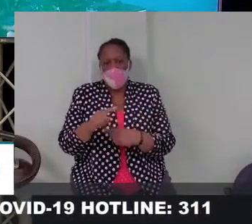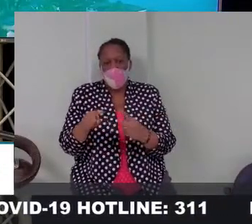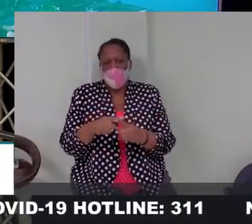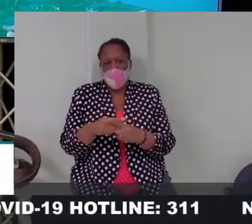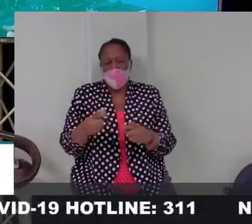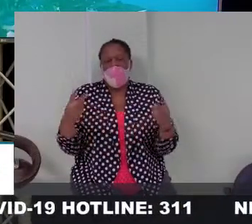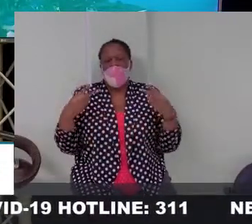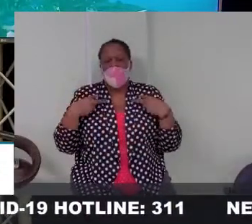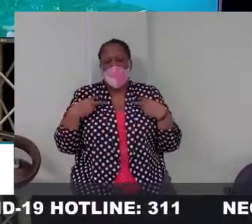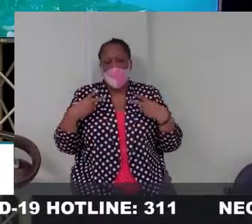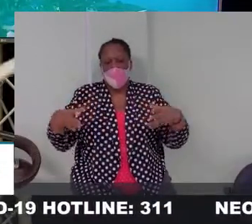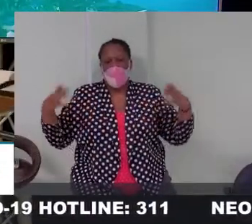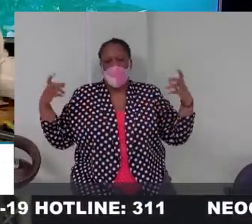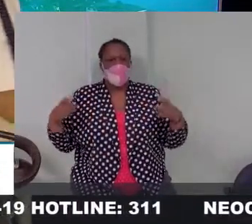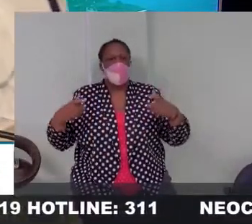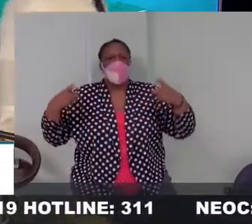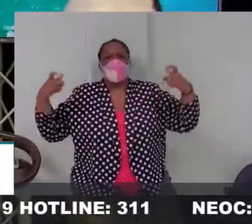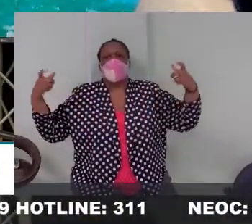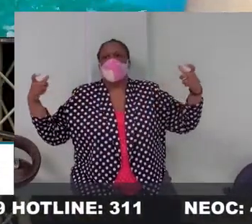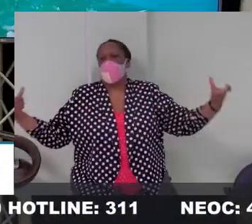gatherings. Dr. Wilkinson.